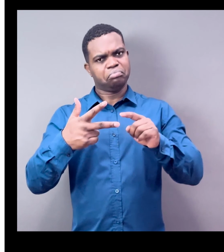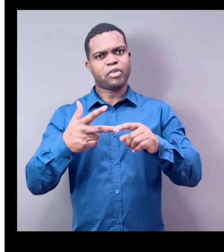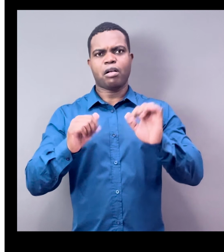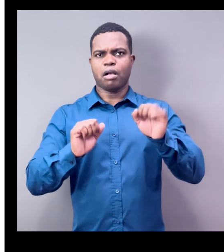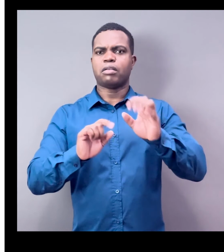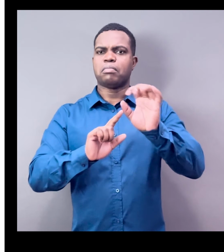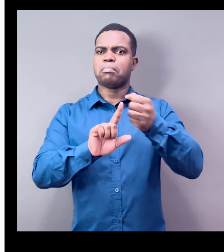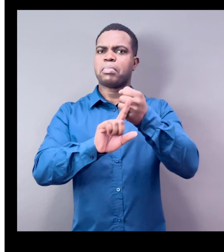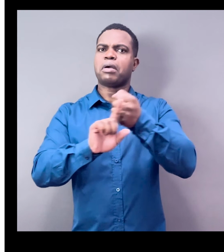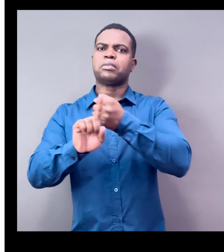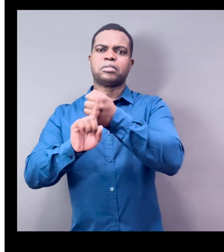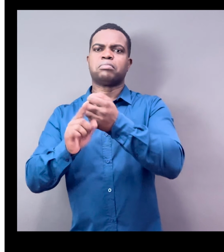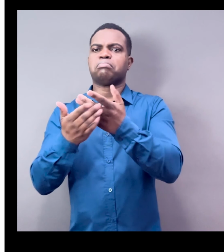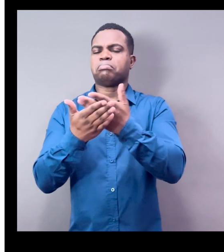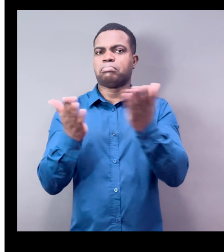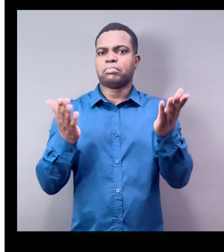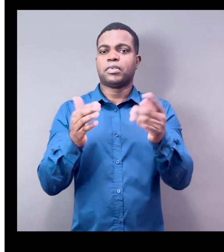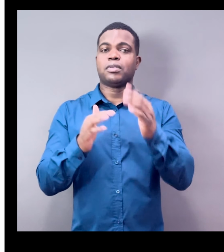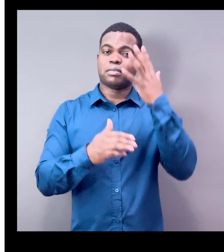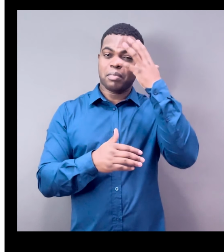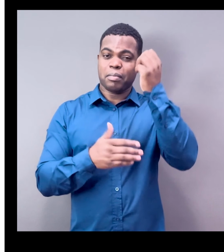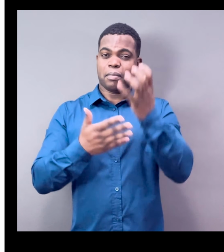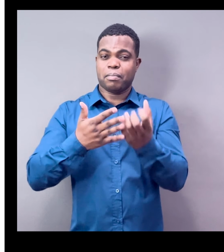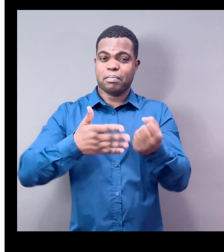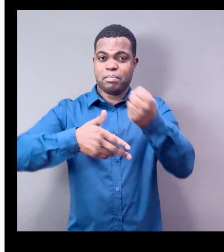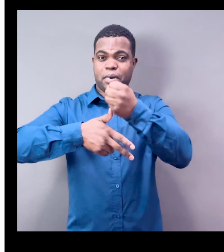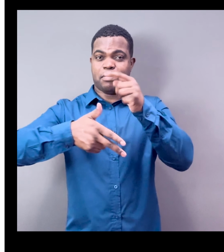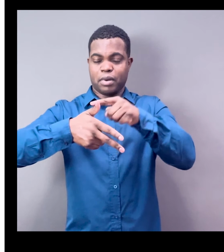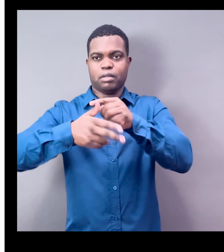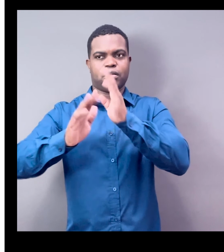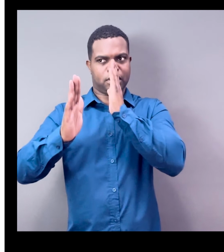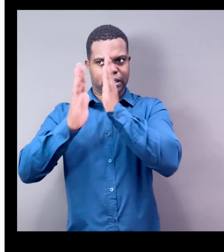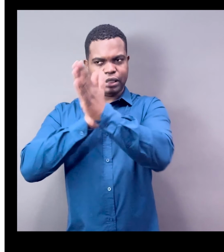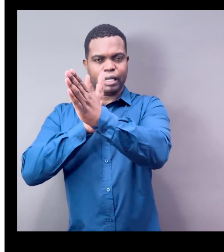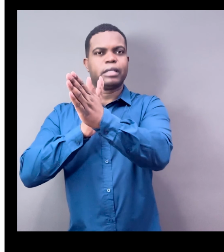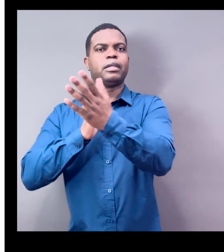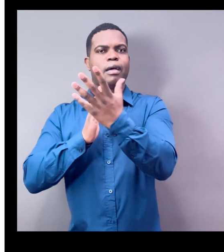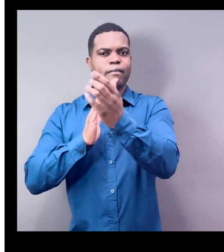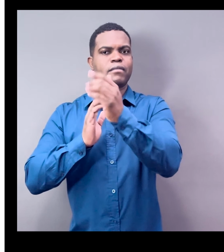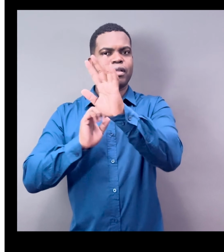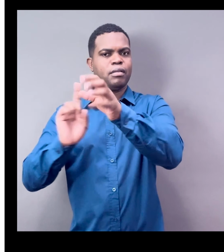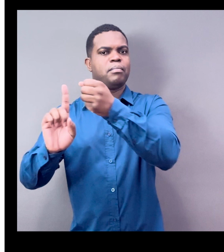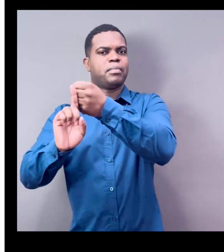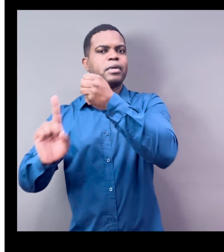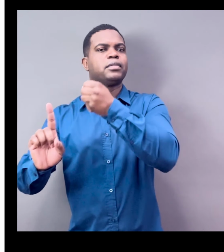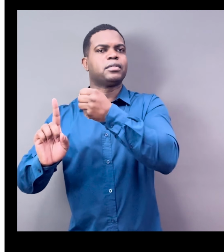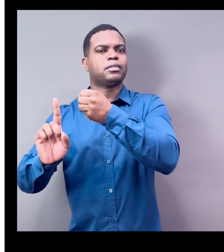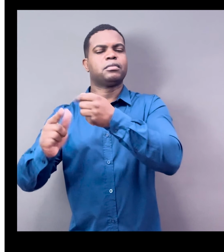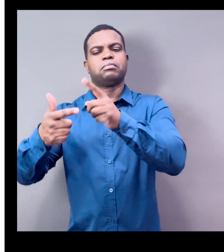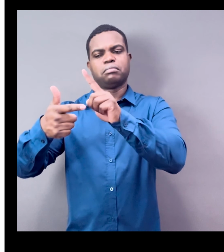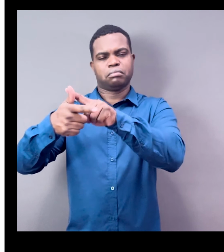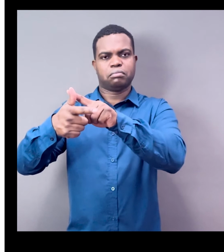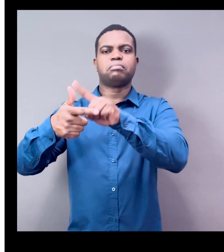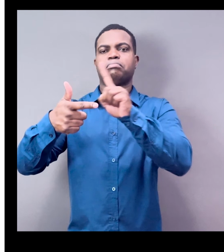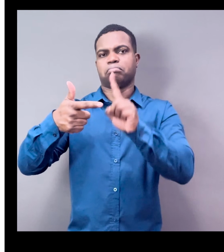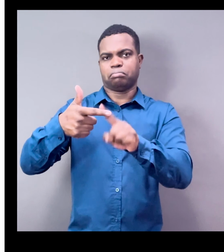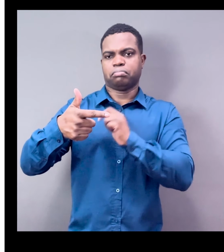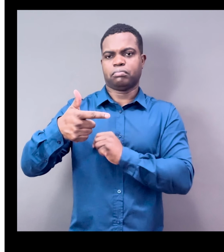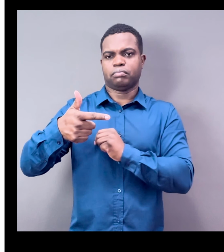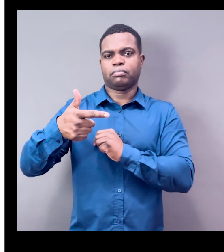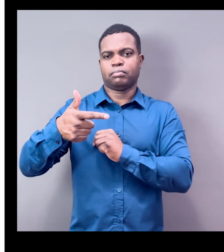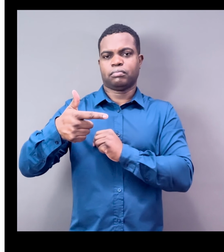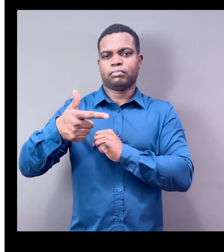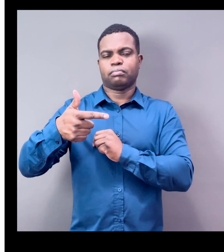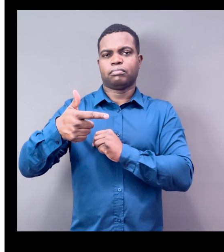effect. Remember that primary stakeholders are affected. Primaries and secondary stakeholders